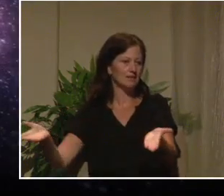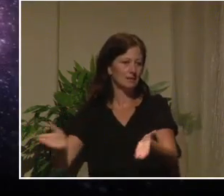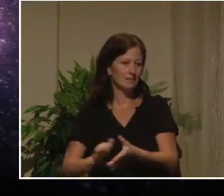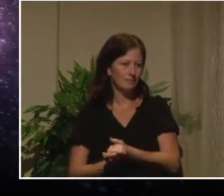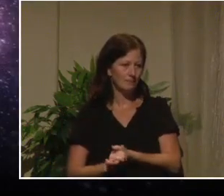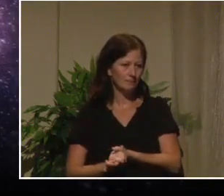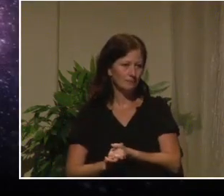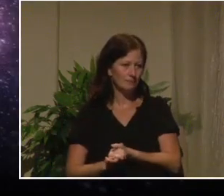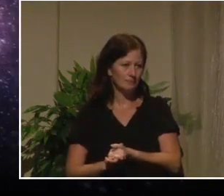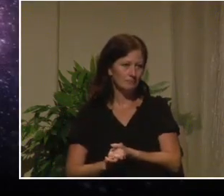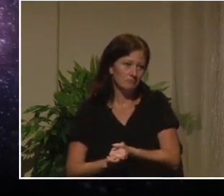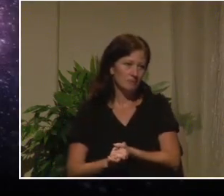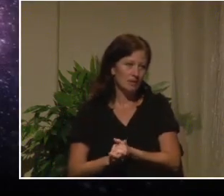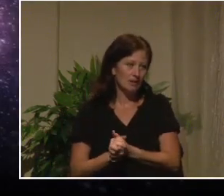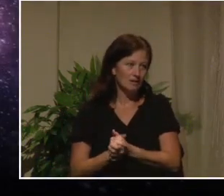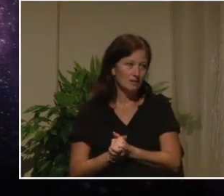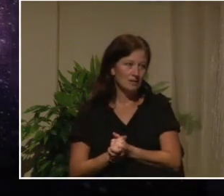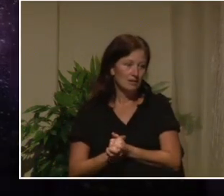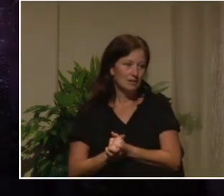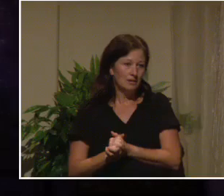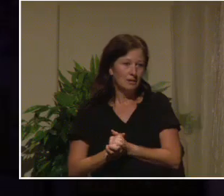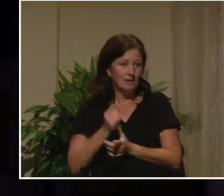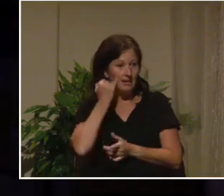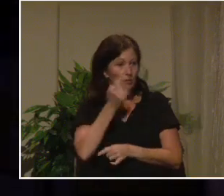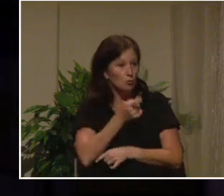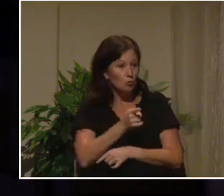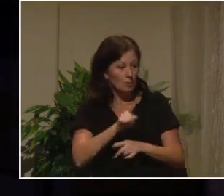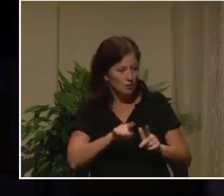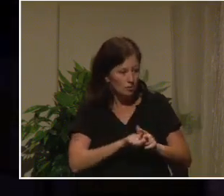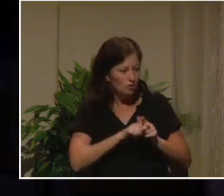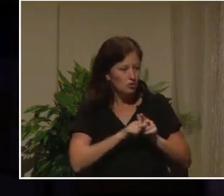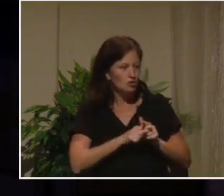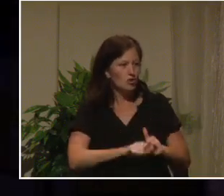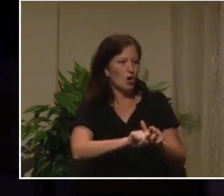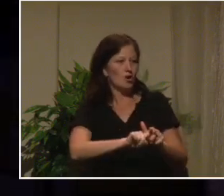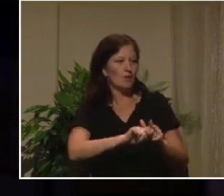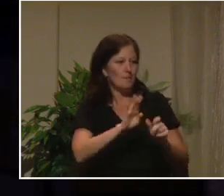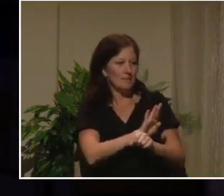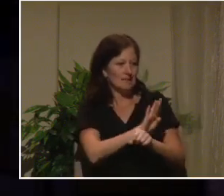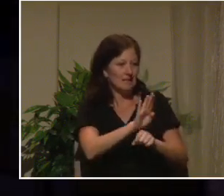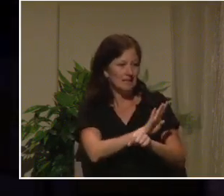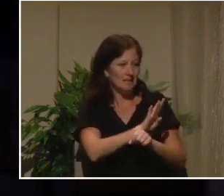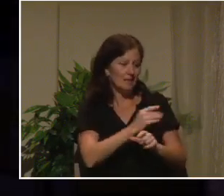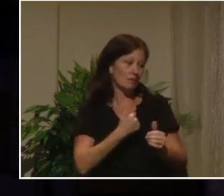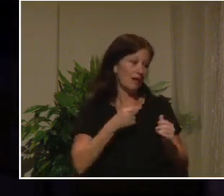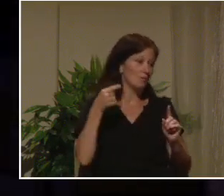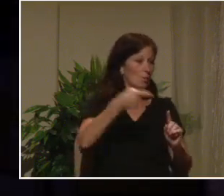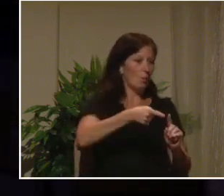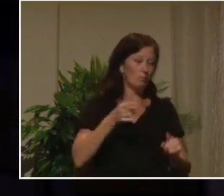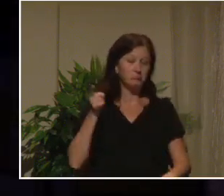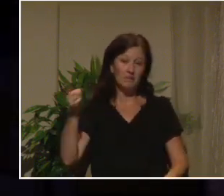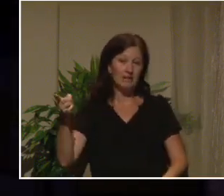That it's handy if you're starting a business or if you're pursuing a big goal or if you have a problem, God is handy.